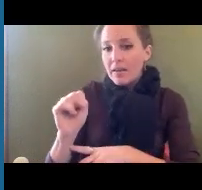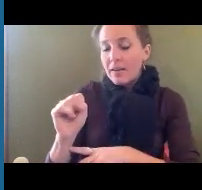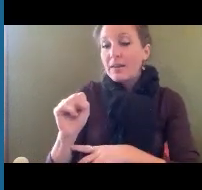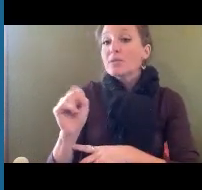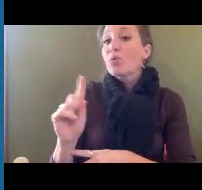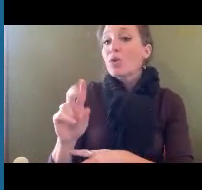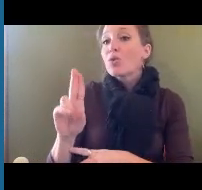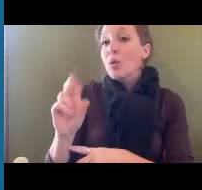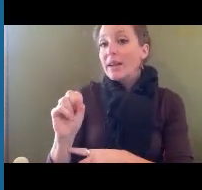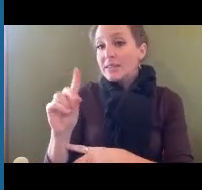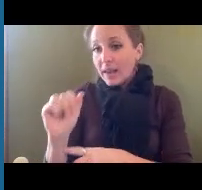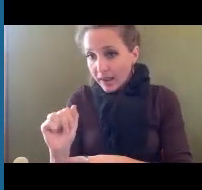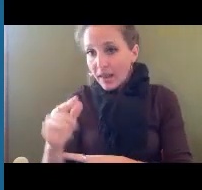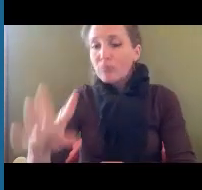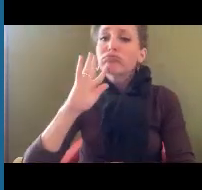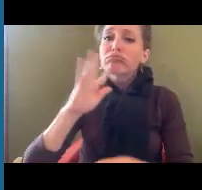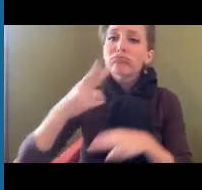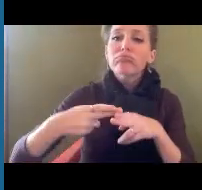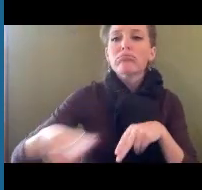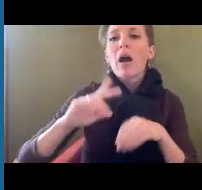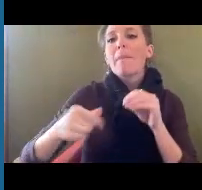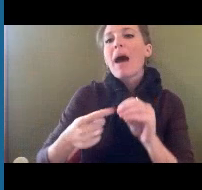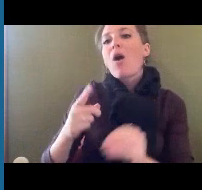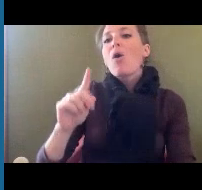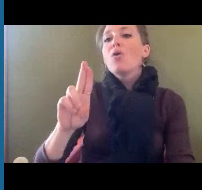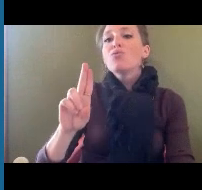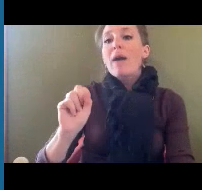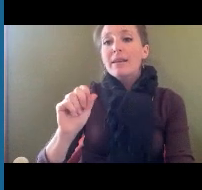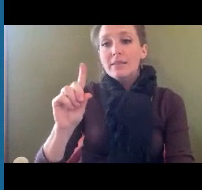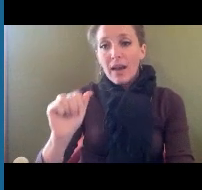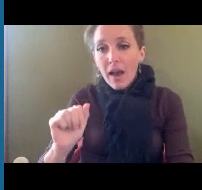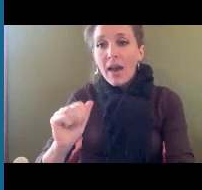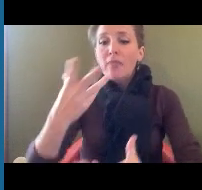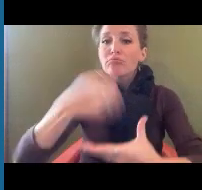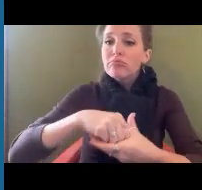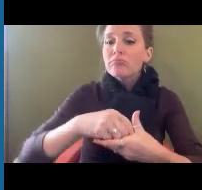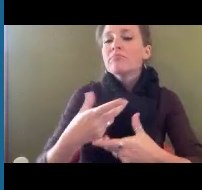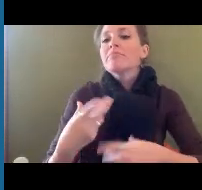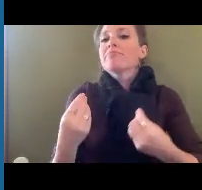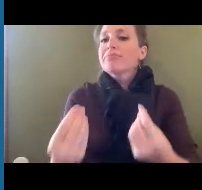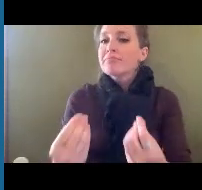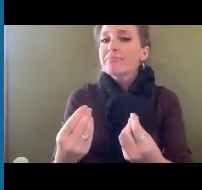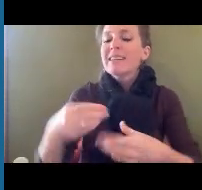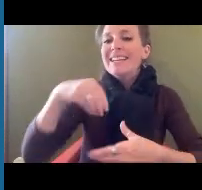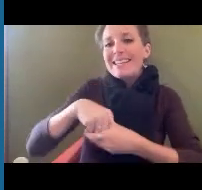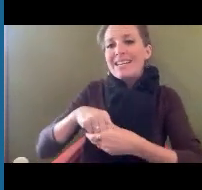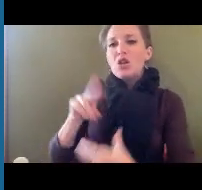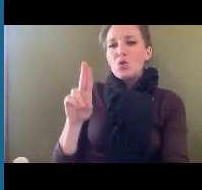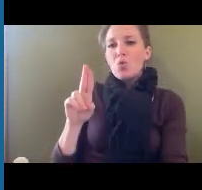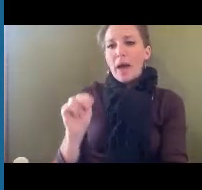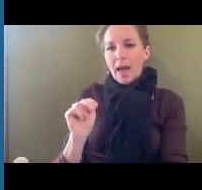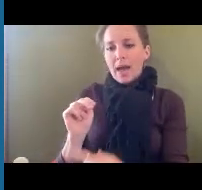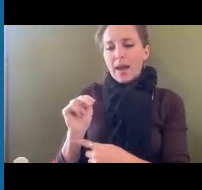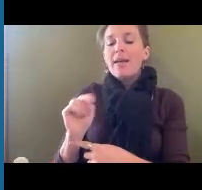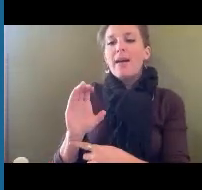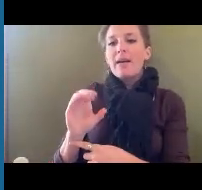to you just briefly about USDA's engagement in the UN Climate Conference,